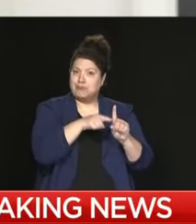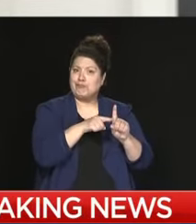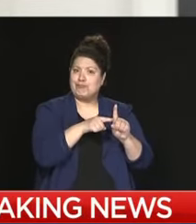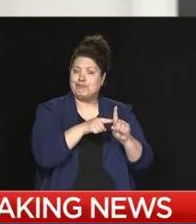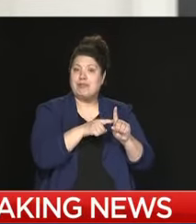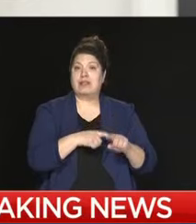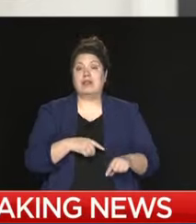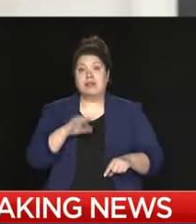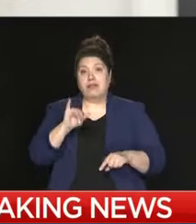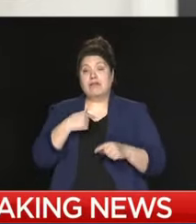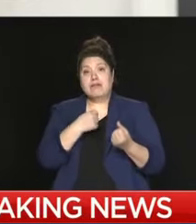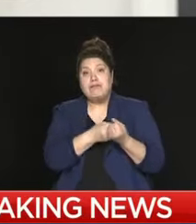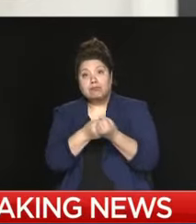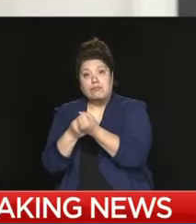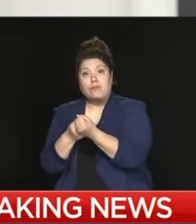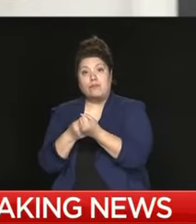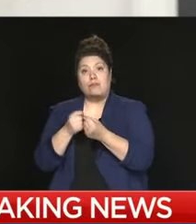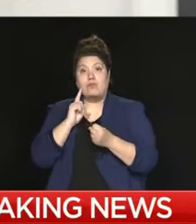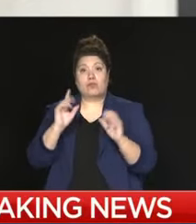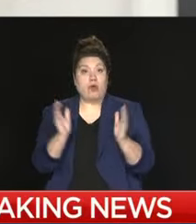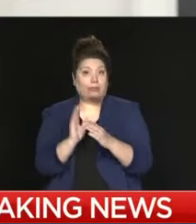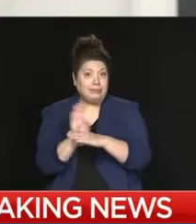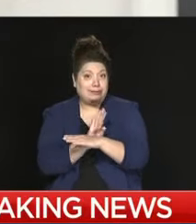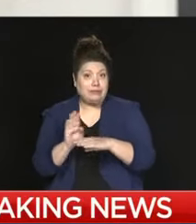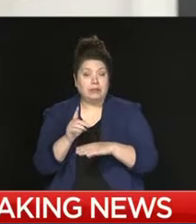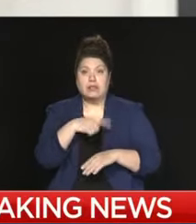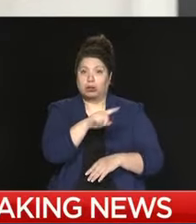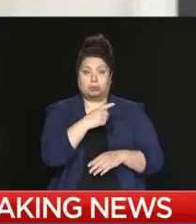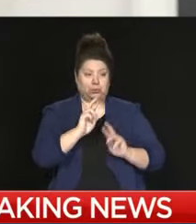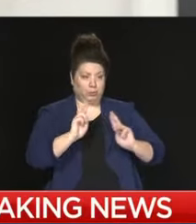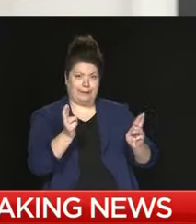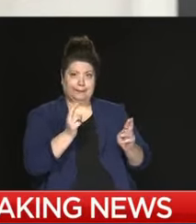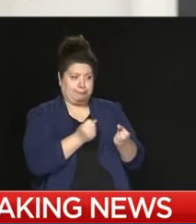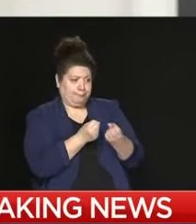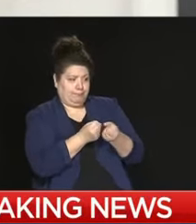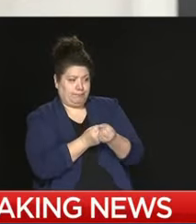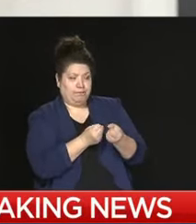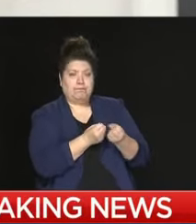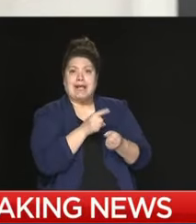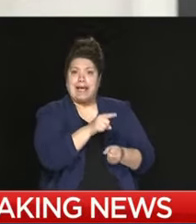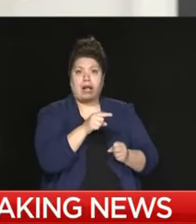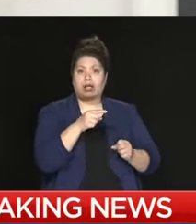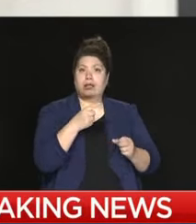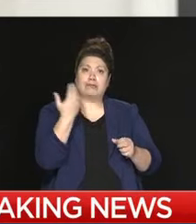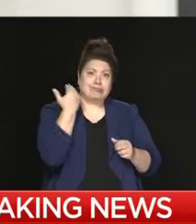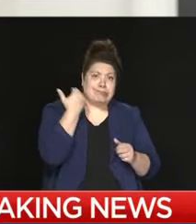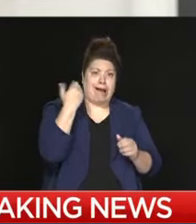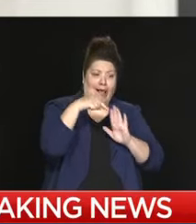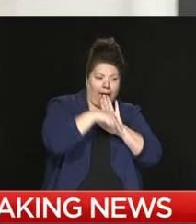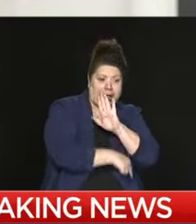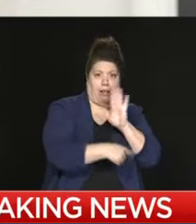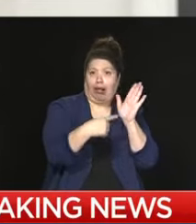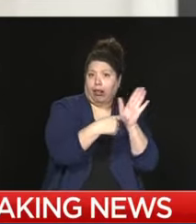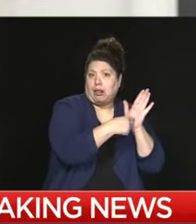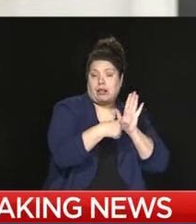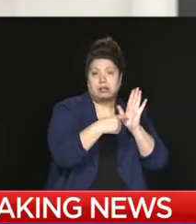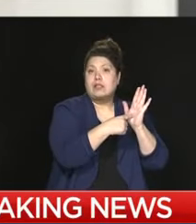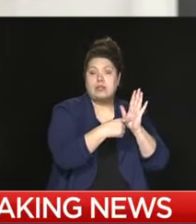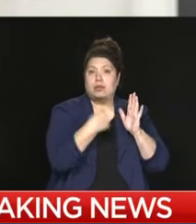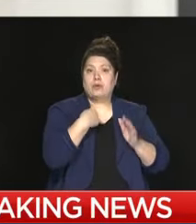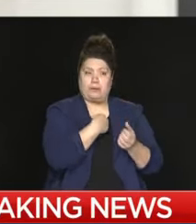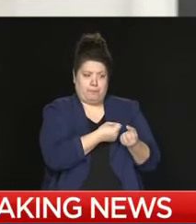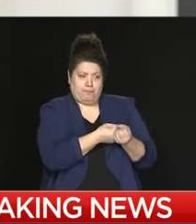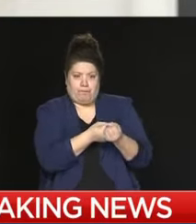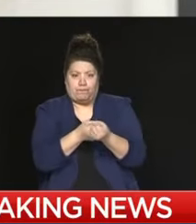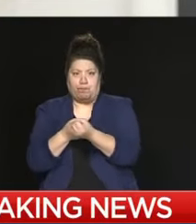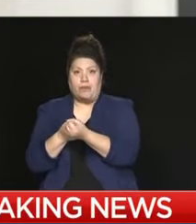businesses, made available without them having to indebt themselves further, to try and ensure that we get through this with as many